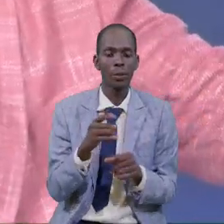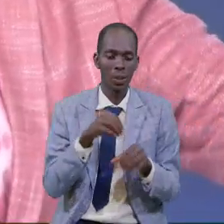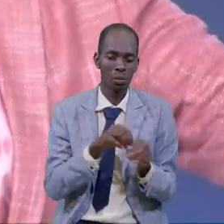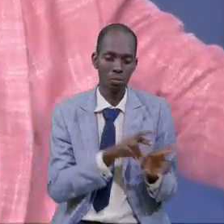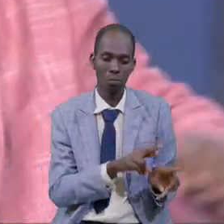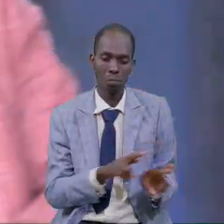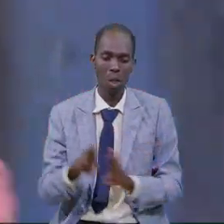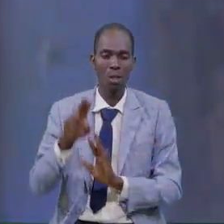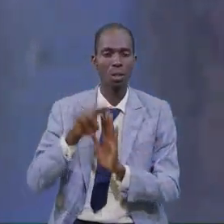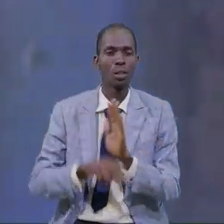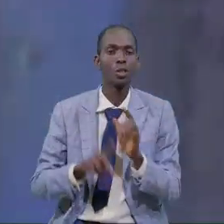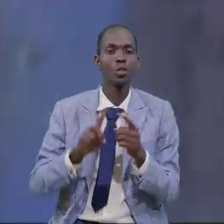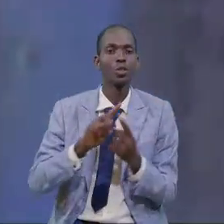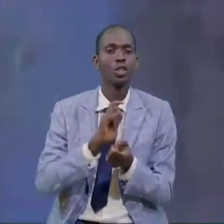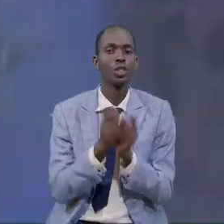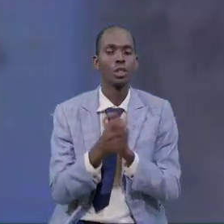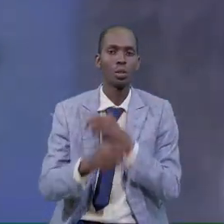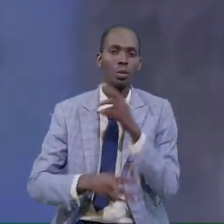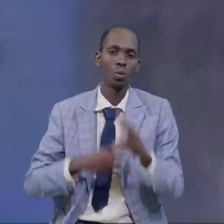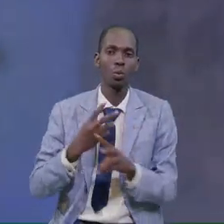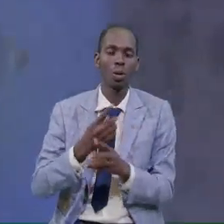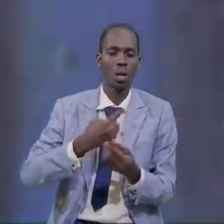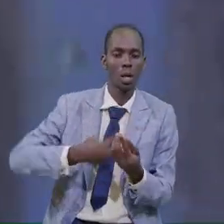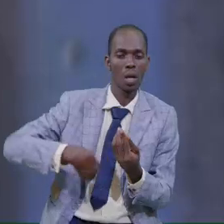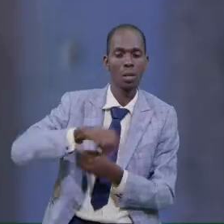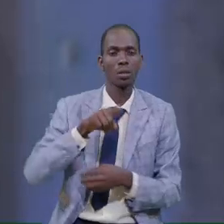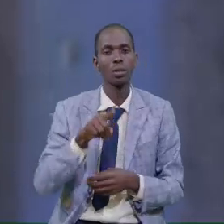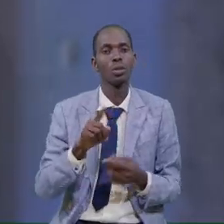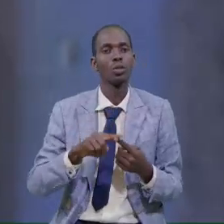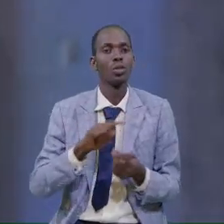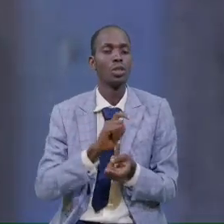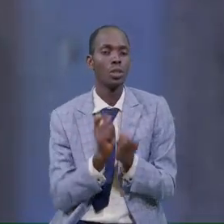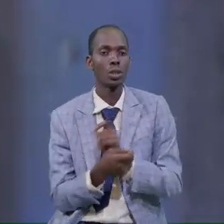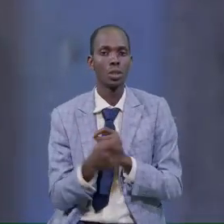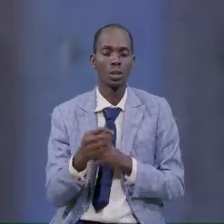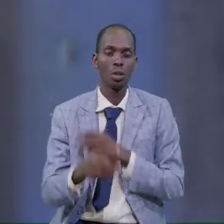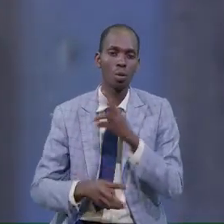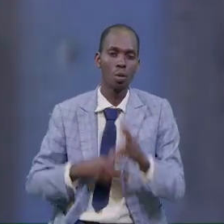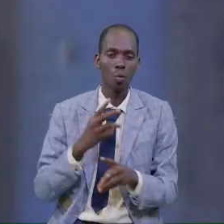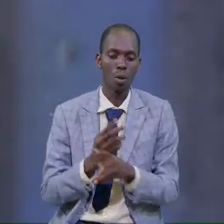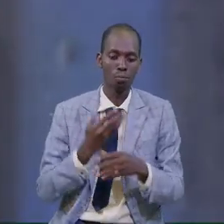the world around you, to change the world beyond you.